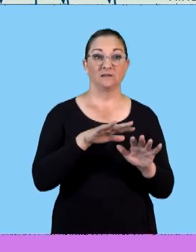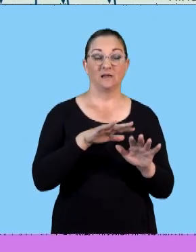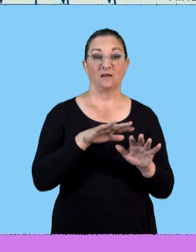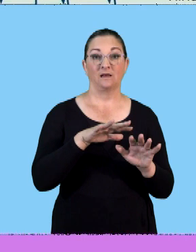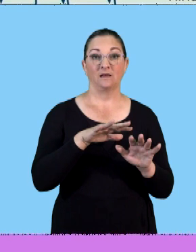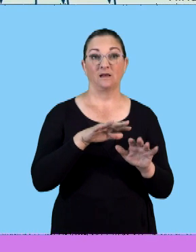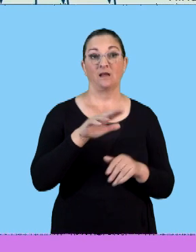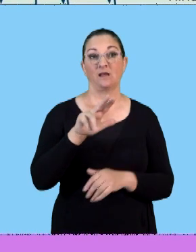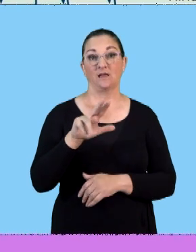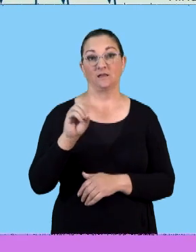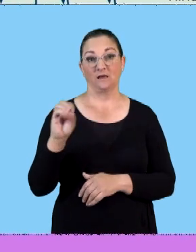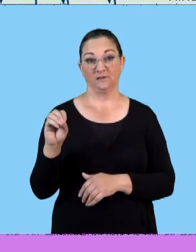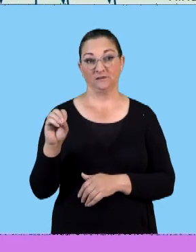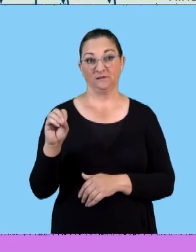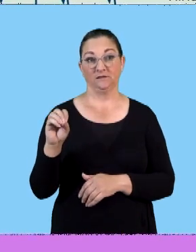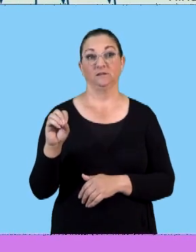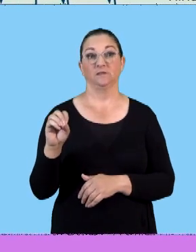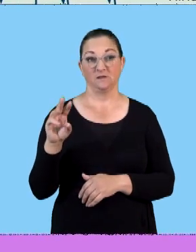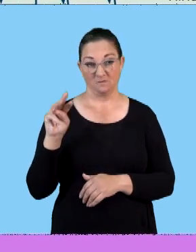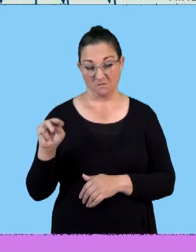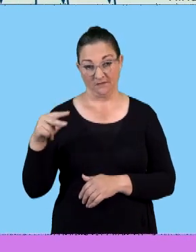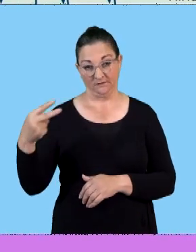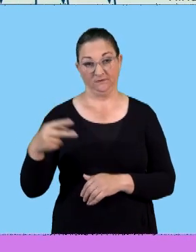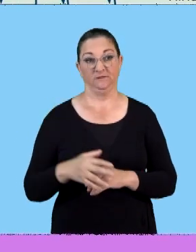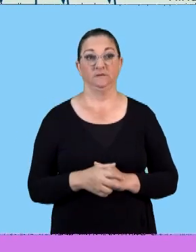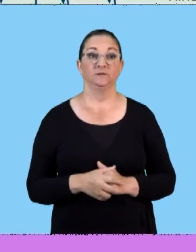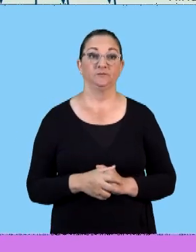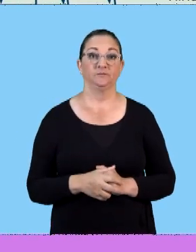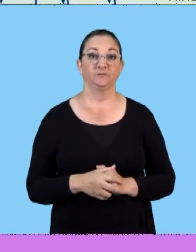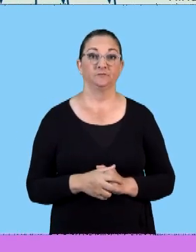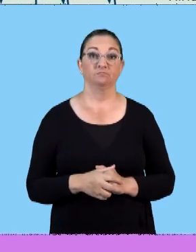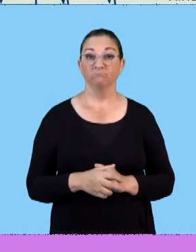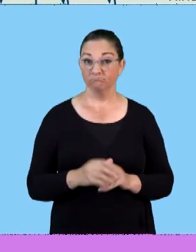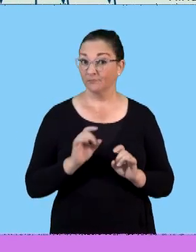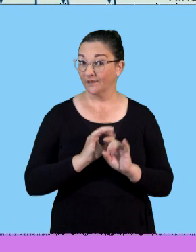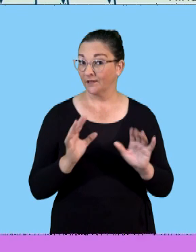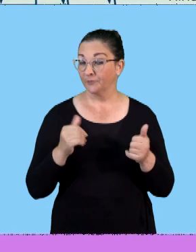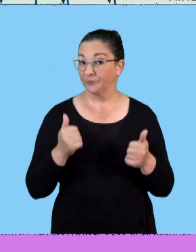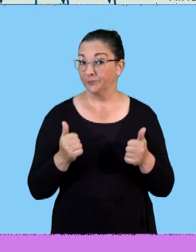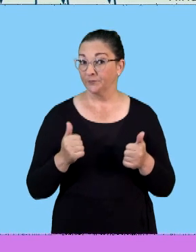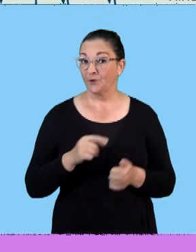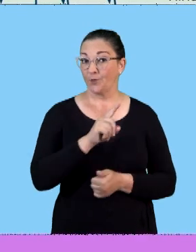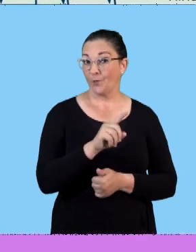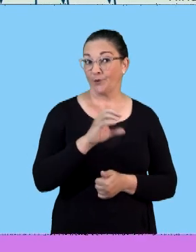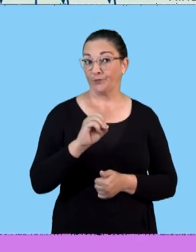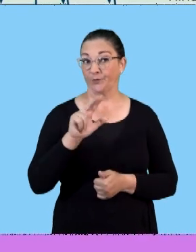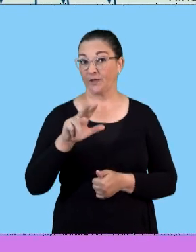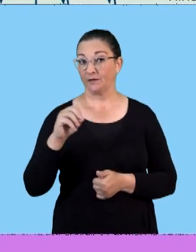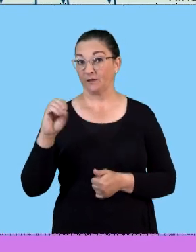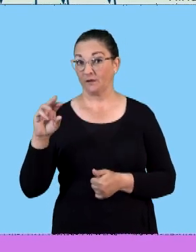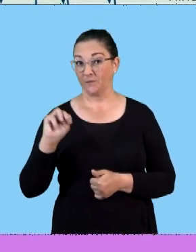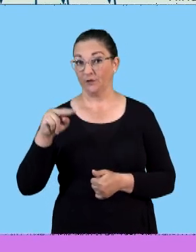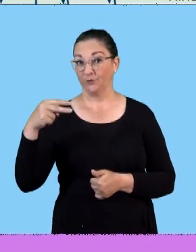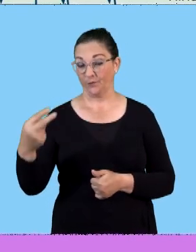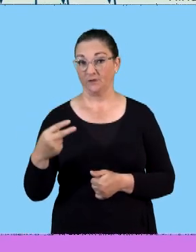10,800. And remember, this is square meters. Guys, are we clear on that? We very specific